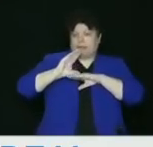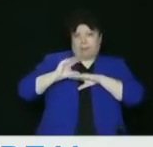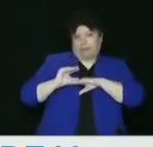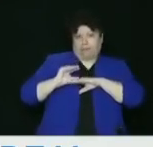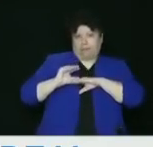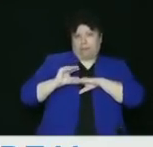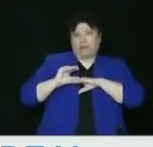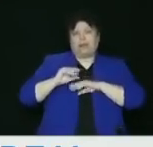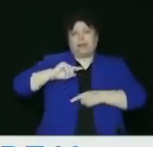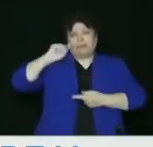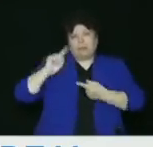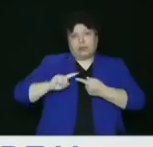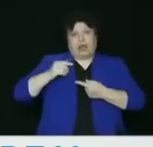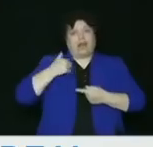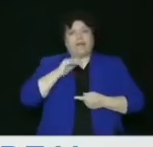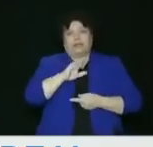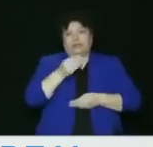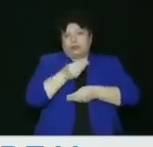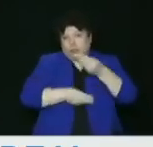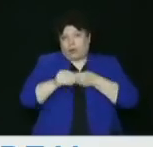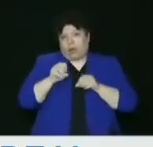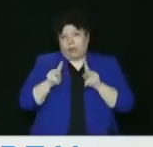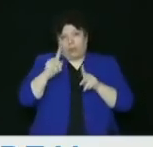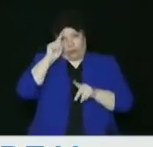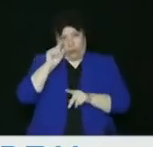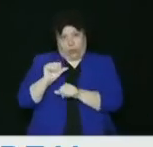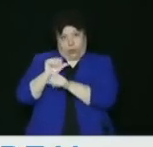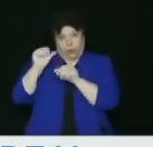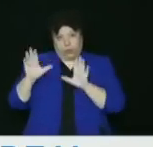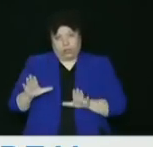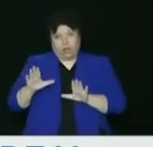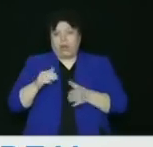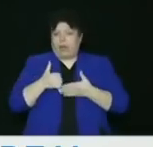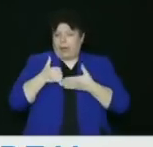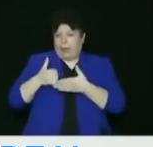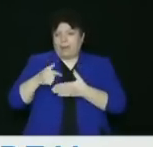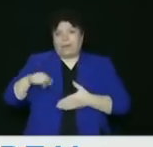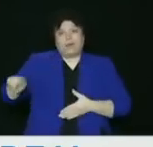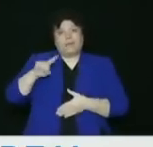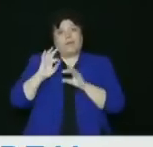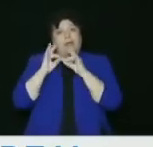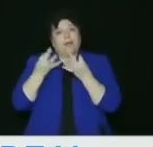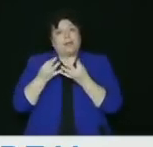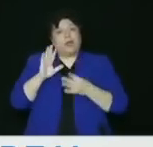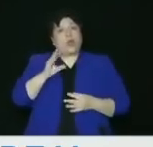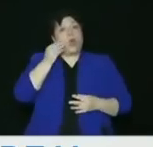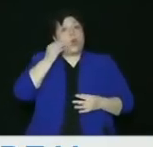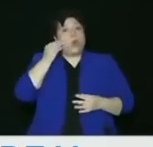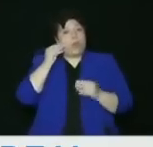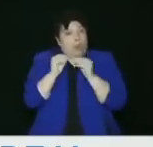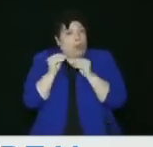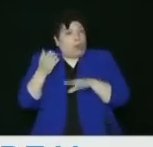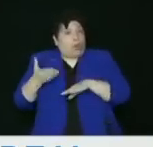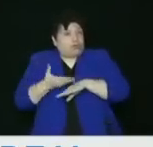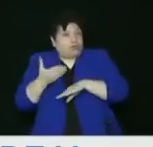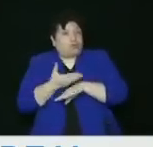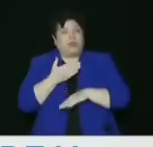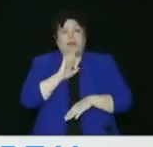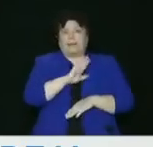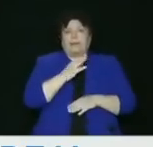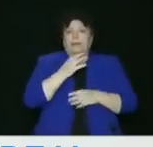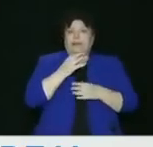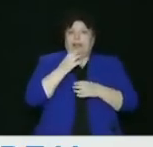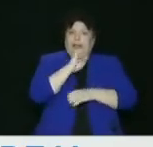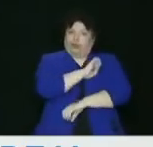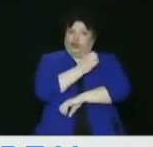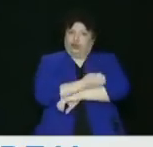training opportunities for workers, and help families make their homes more energy efficient. And of